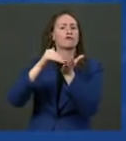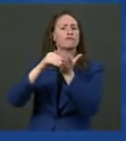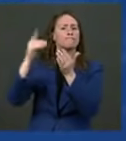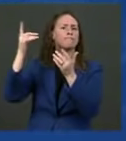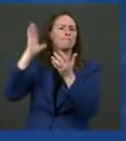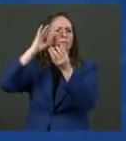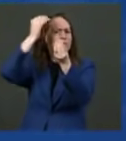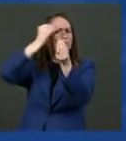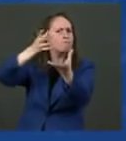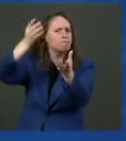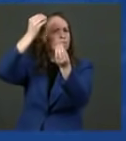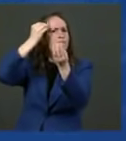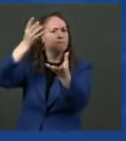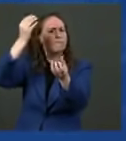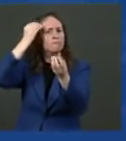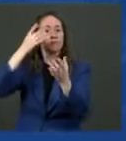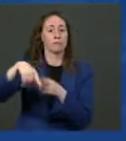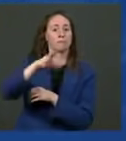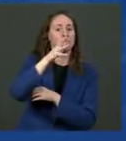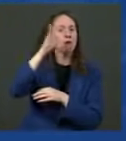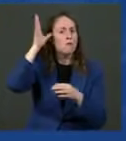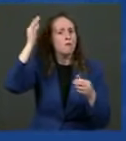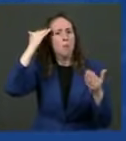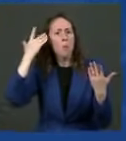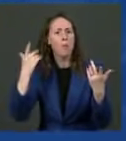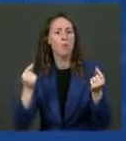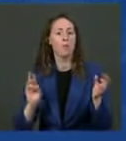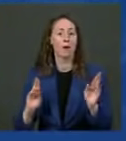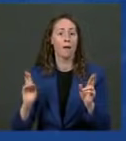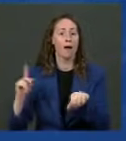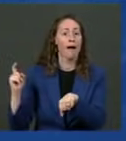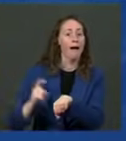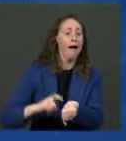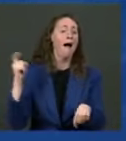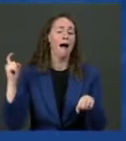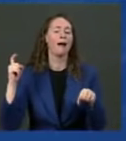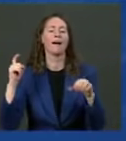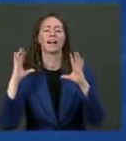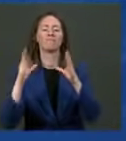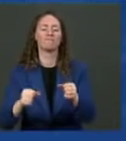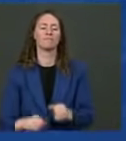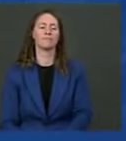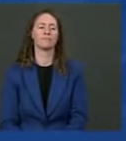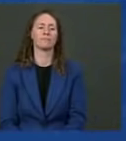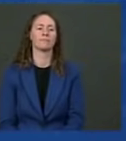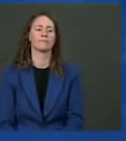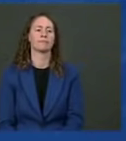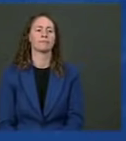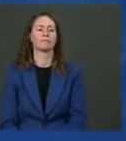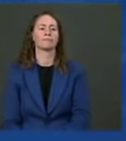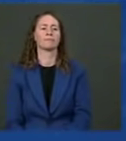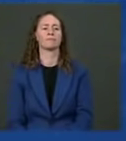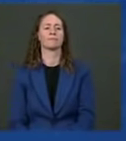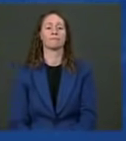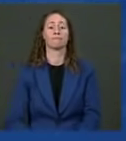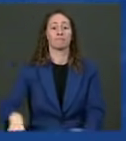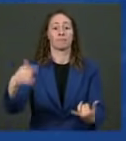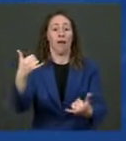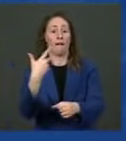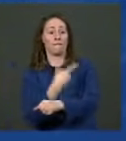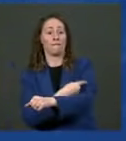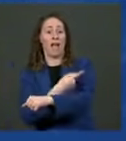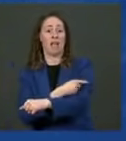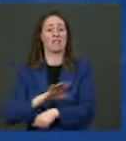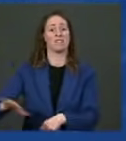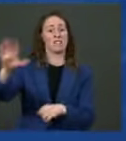parents can have a plan to give them the sense of what progress is being made. The vaccinations of our educators, today about 90% of